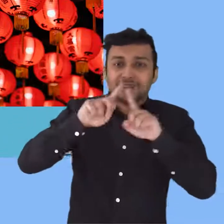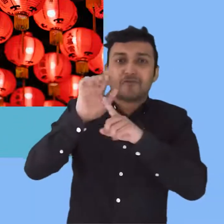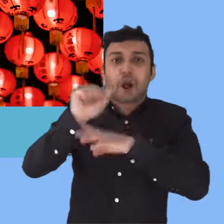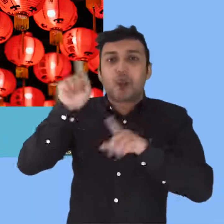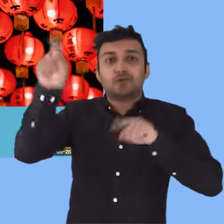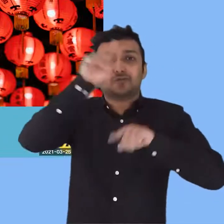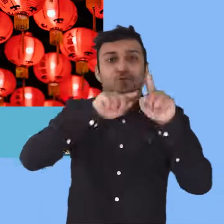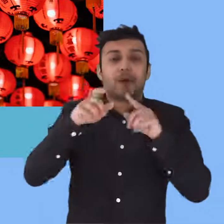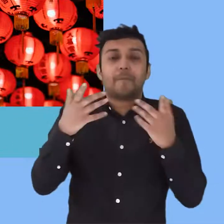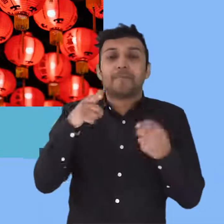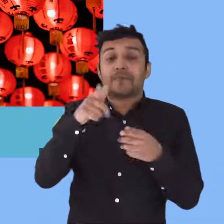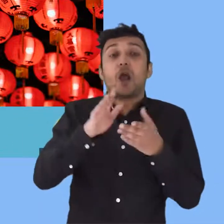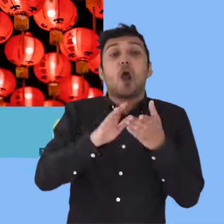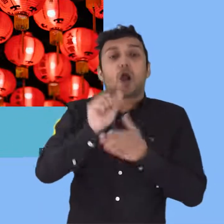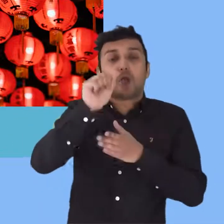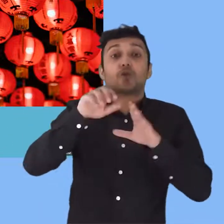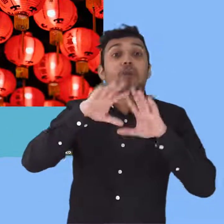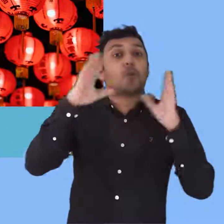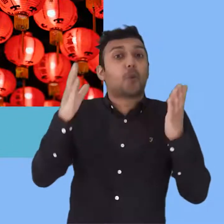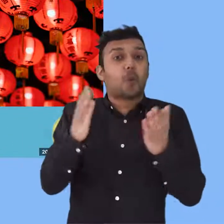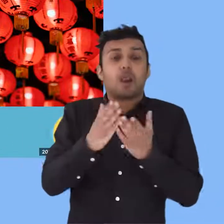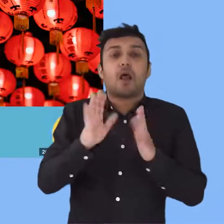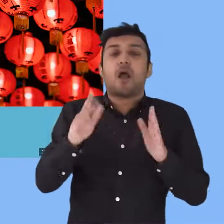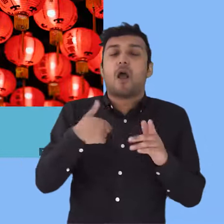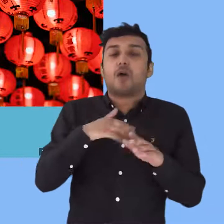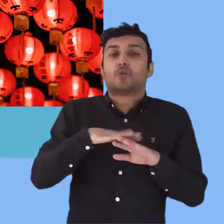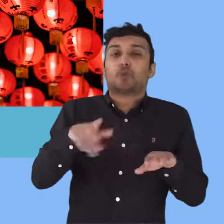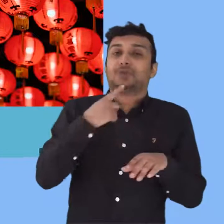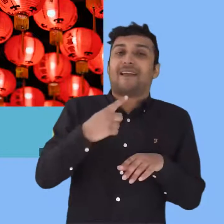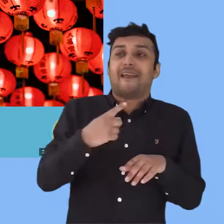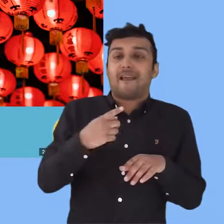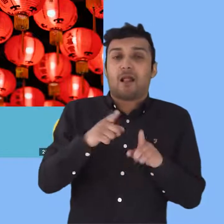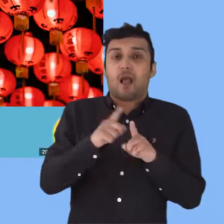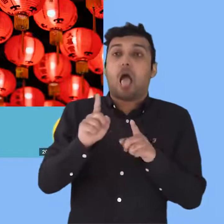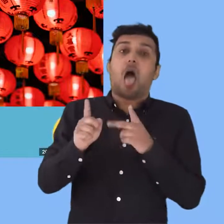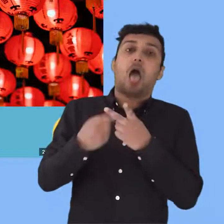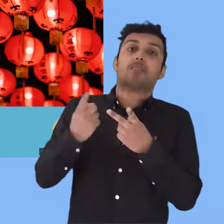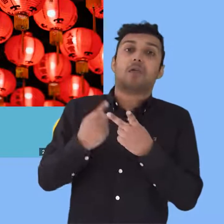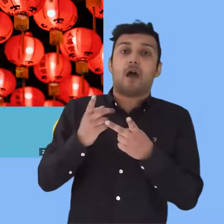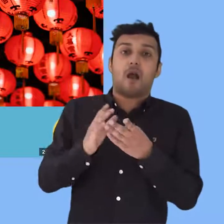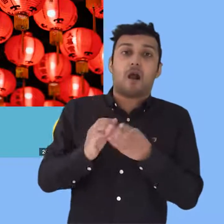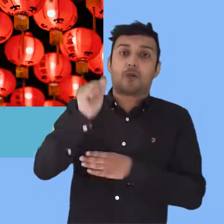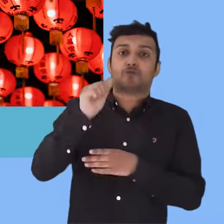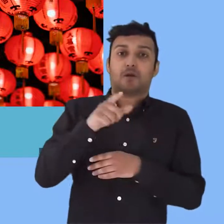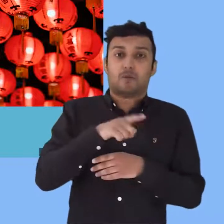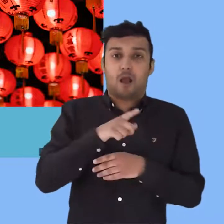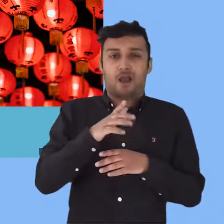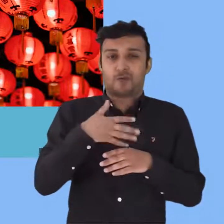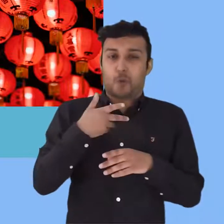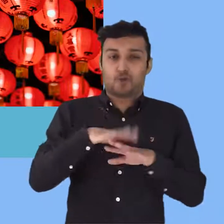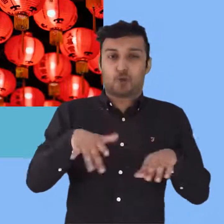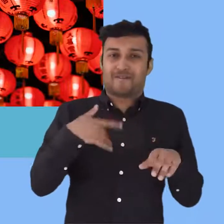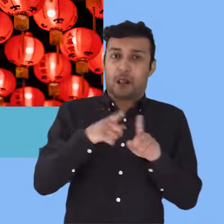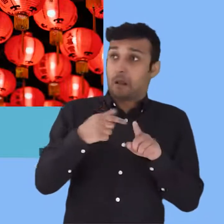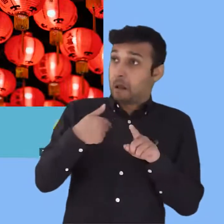the world. And I say cultures all around the world and not other cultures, because we don't want to be othering children and making them feel like their culture